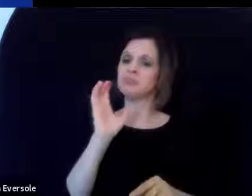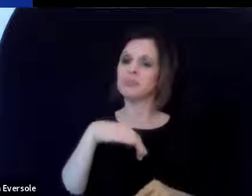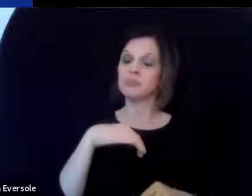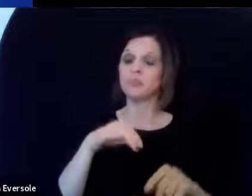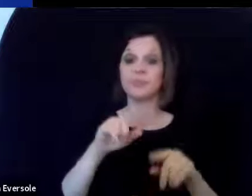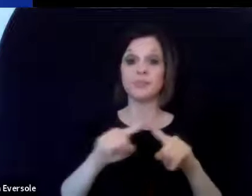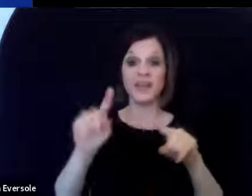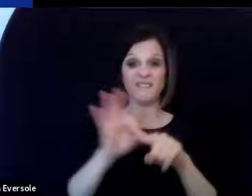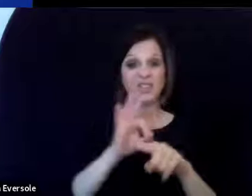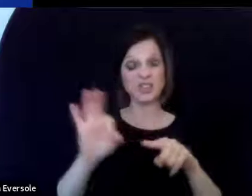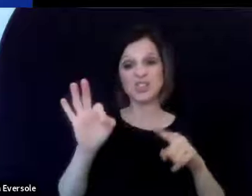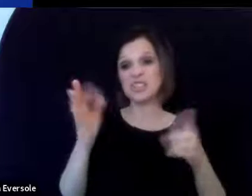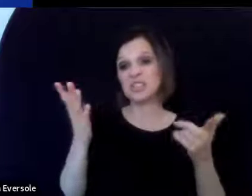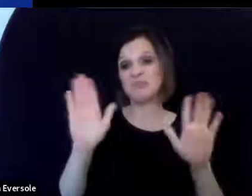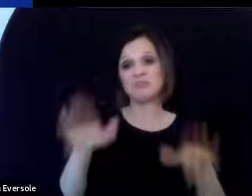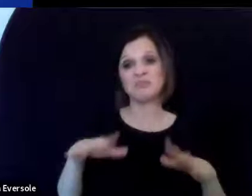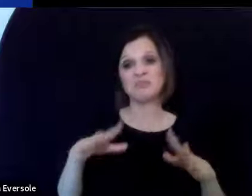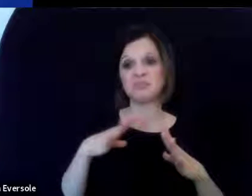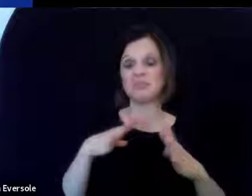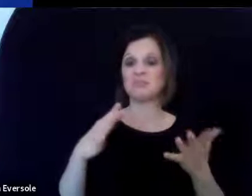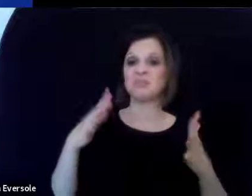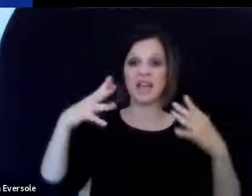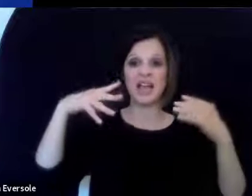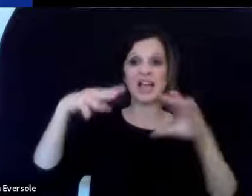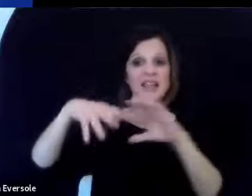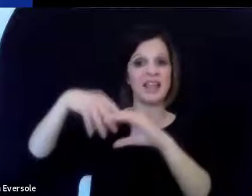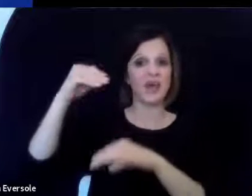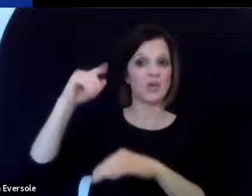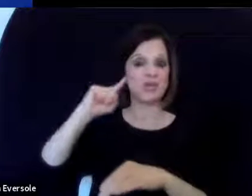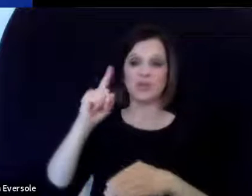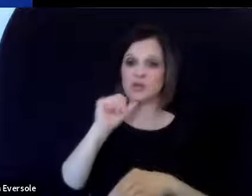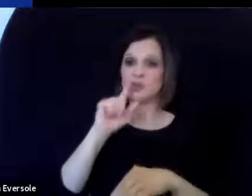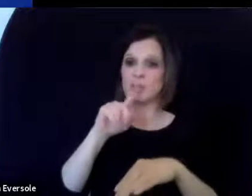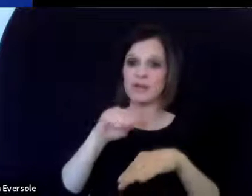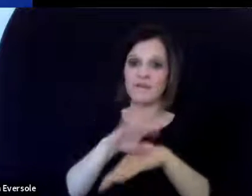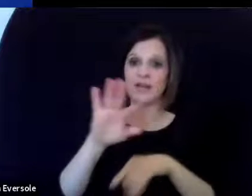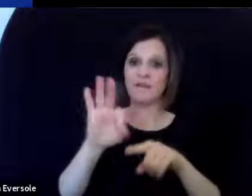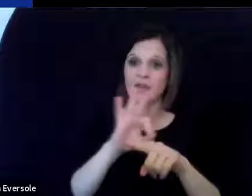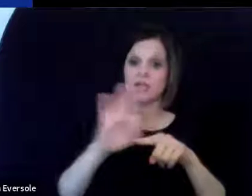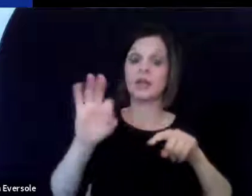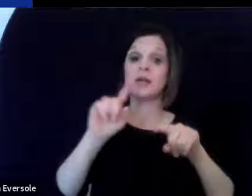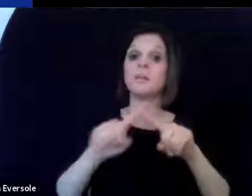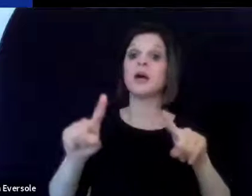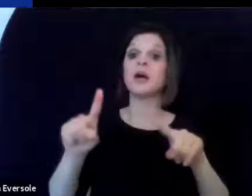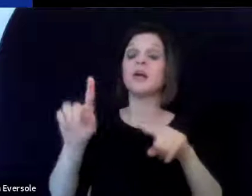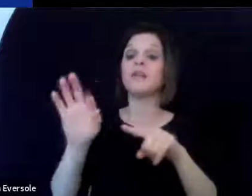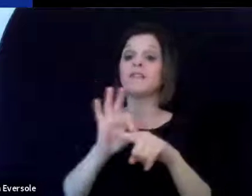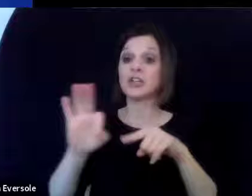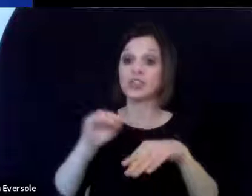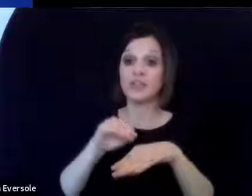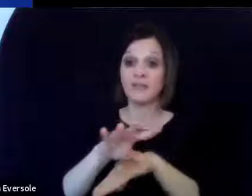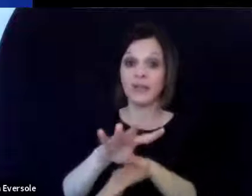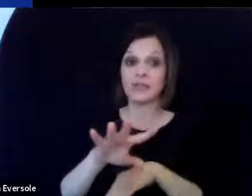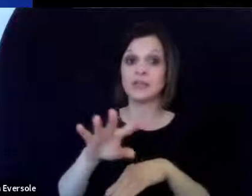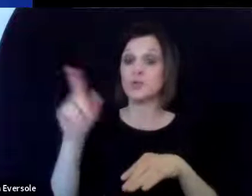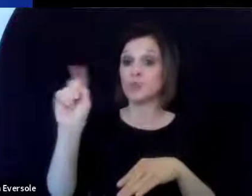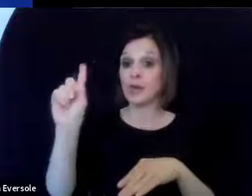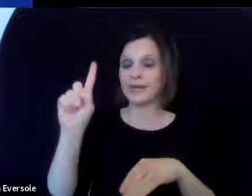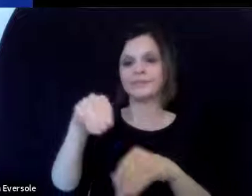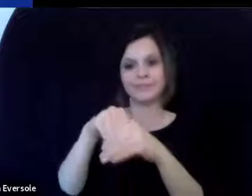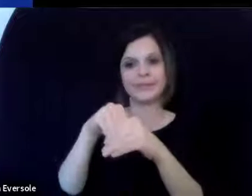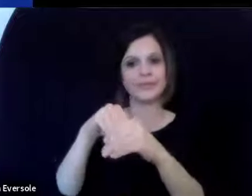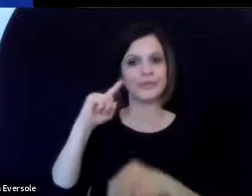The difference in functionality of the hearing capabilities of people with charge primarily, not solely,